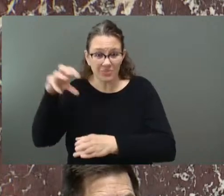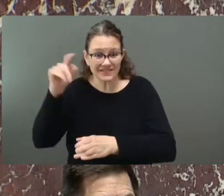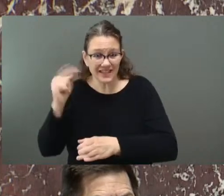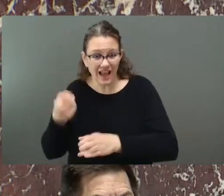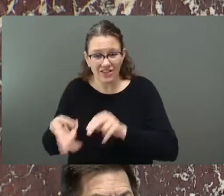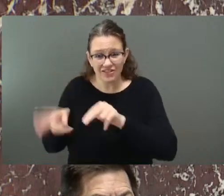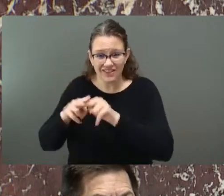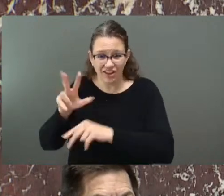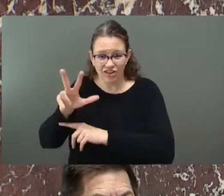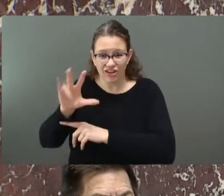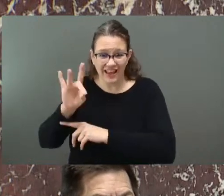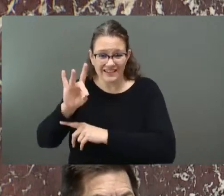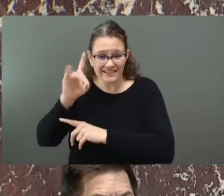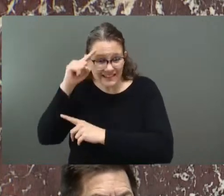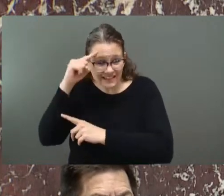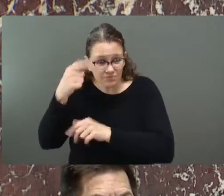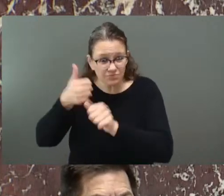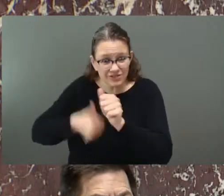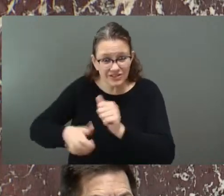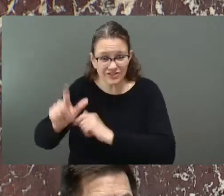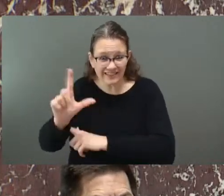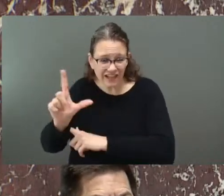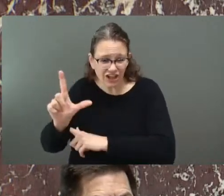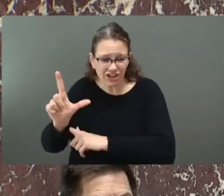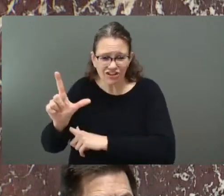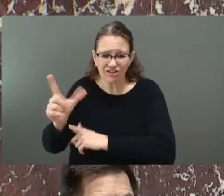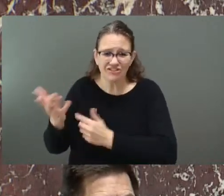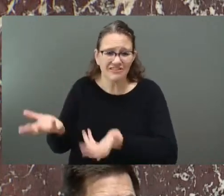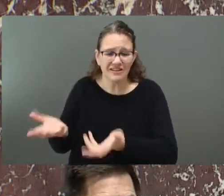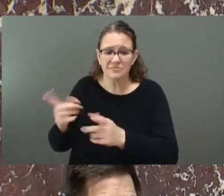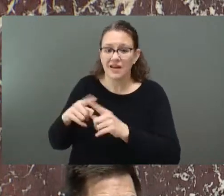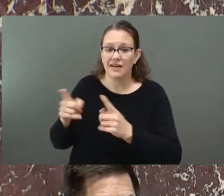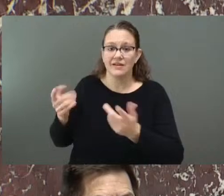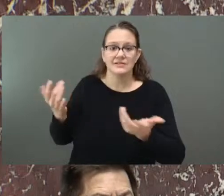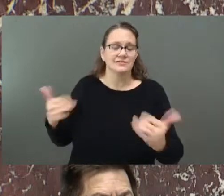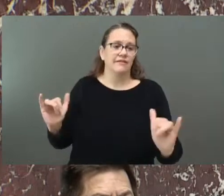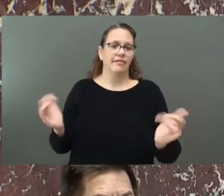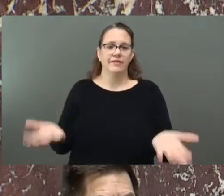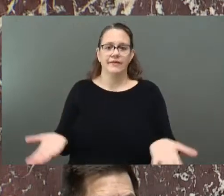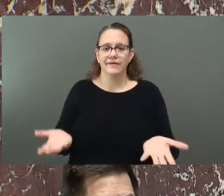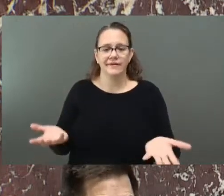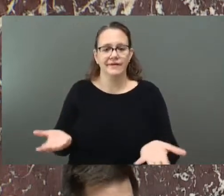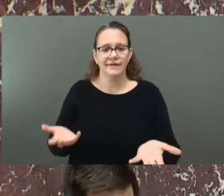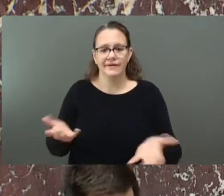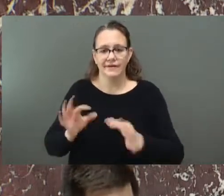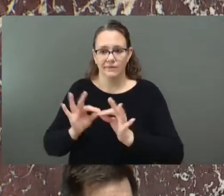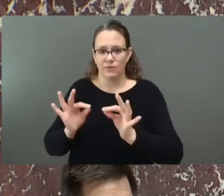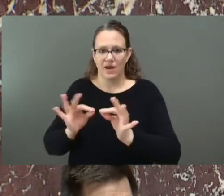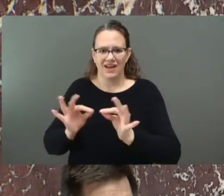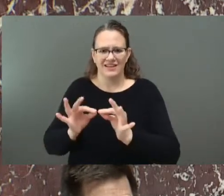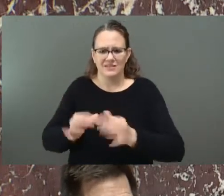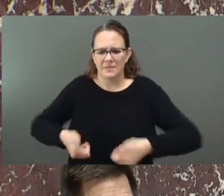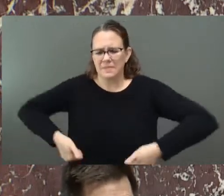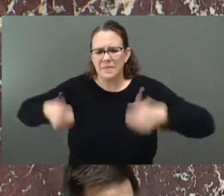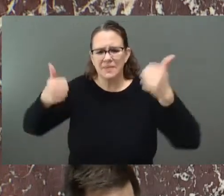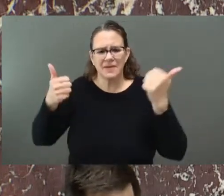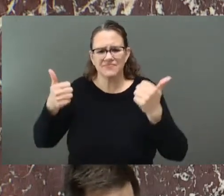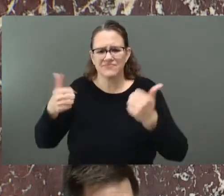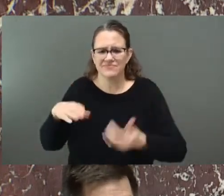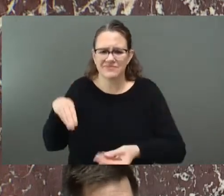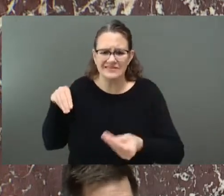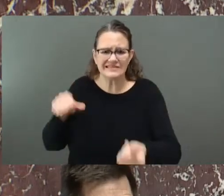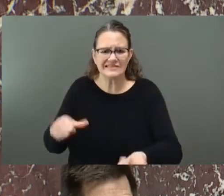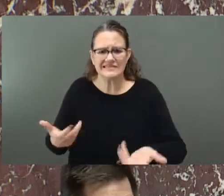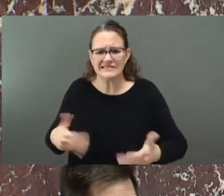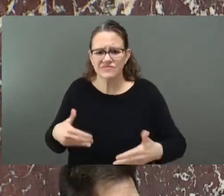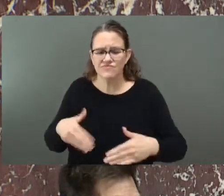NDP's Cost BC scheme has simply failed. So why won't the Premier adopt BC United's plan, remove the carbon tax on home heating,